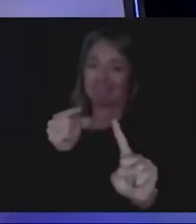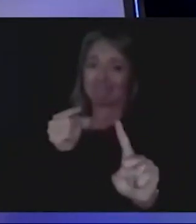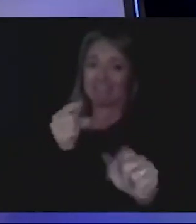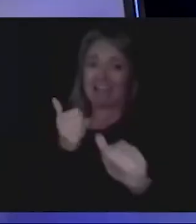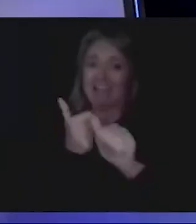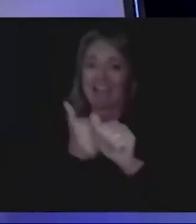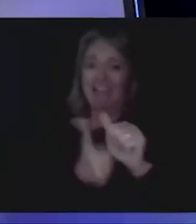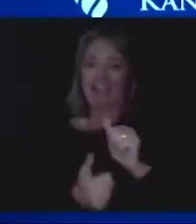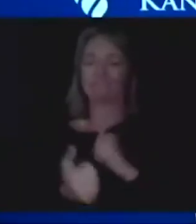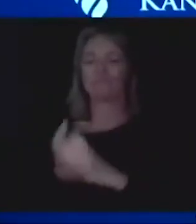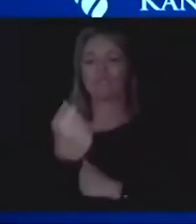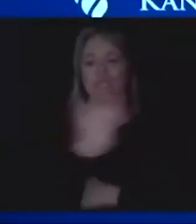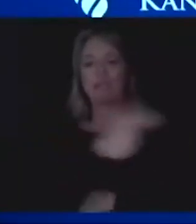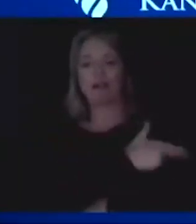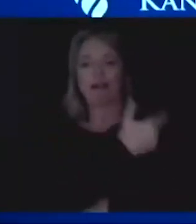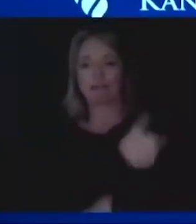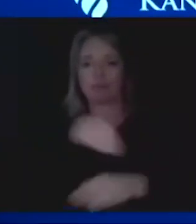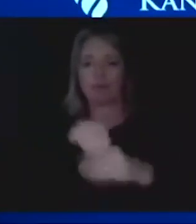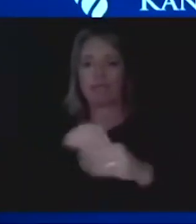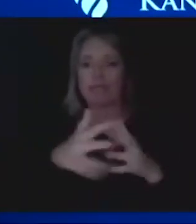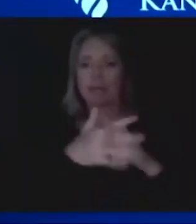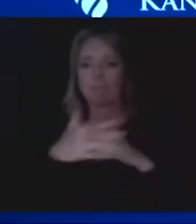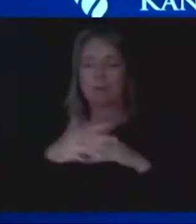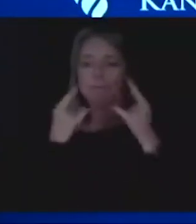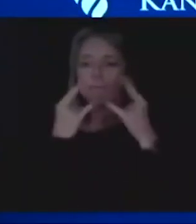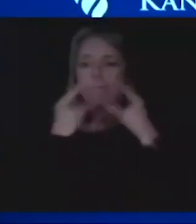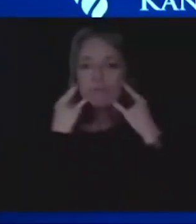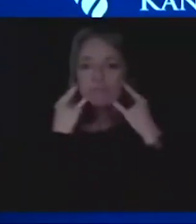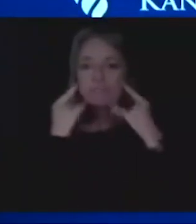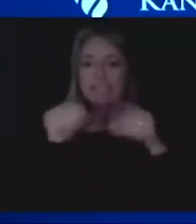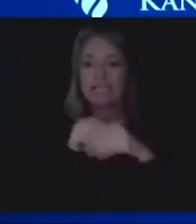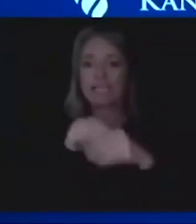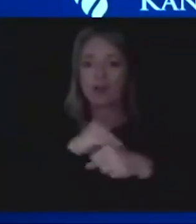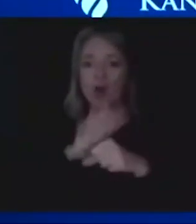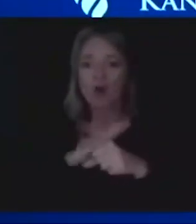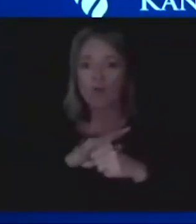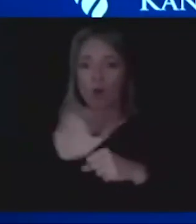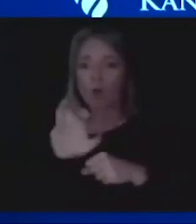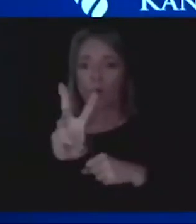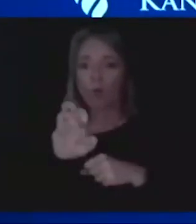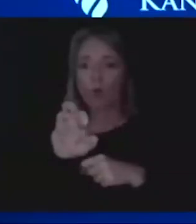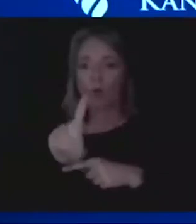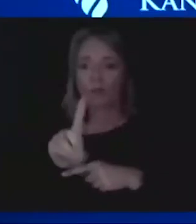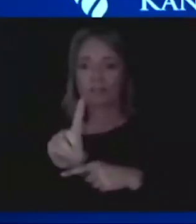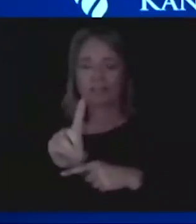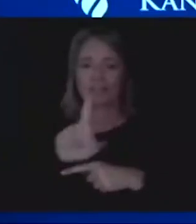in America where people are masks on their COVID wards. I mean, it's just, it's